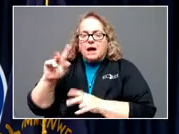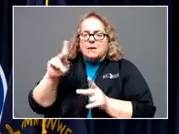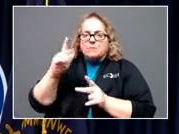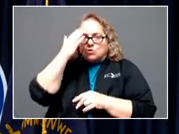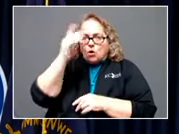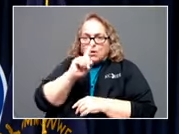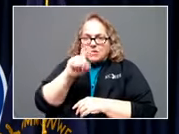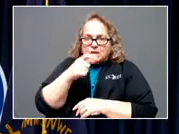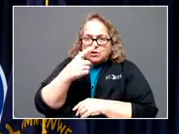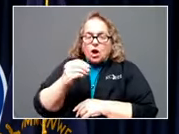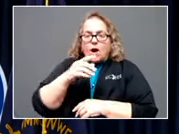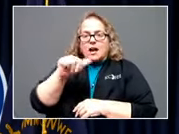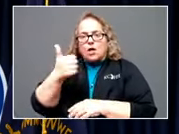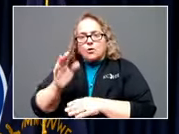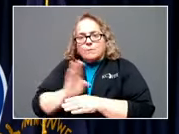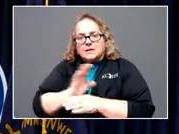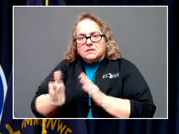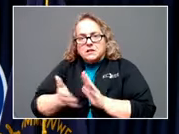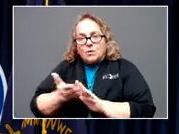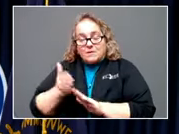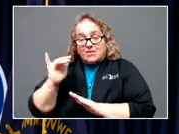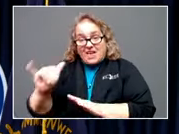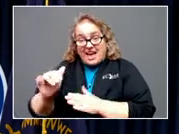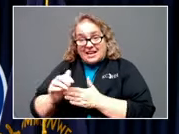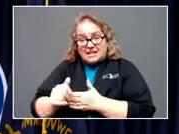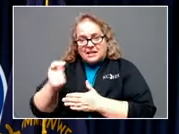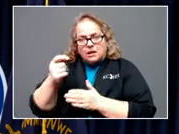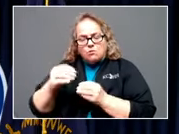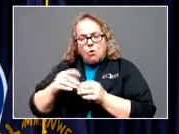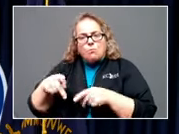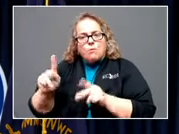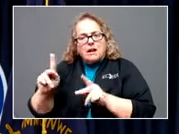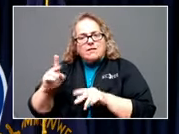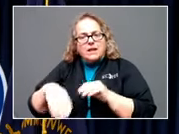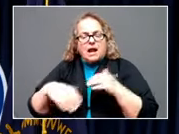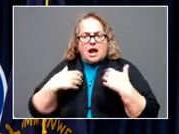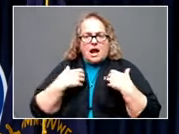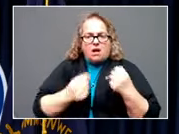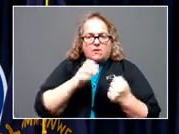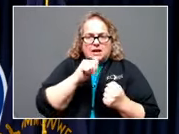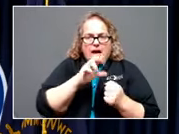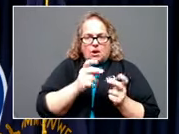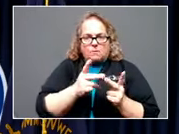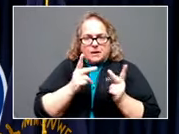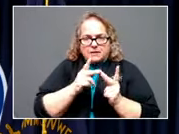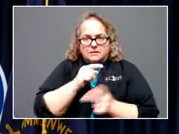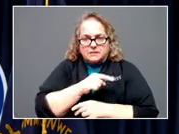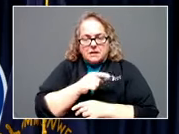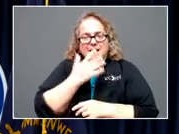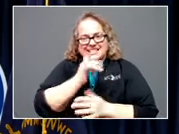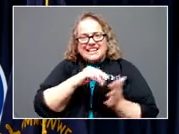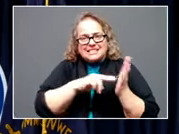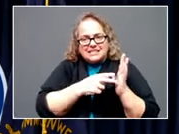That guidance is a little more permissive than the healthcare setting, and they say that that is intentional because they want to make sure that hospitals still are